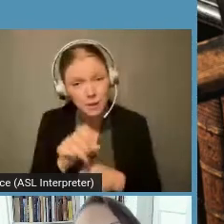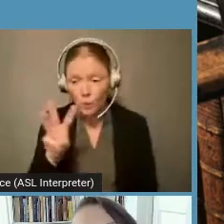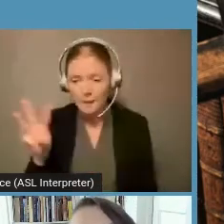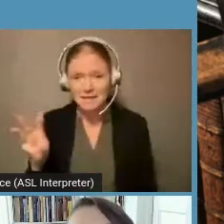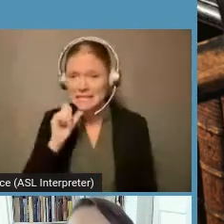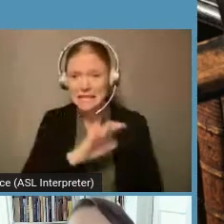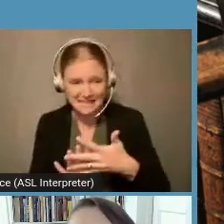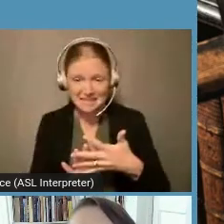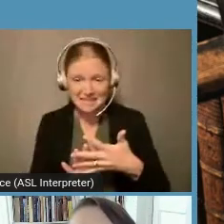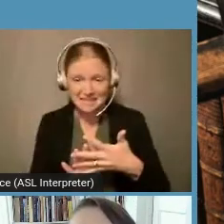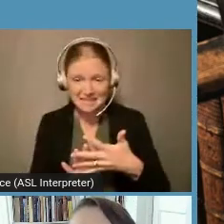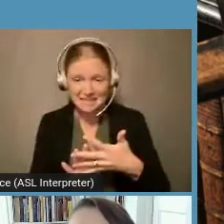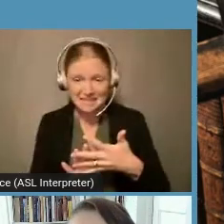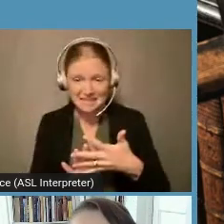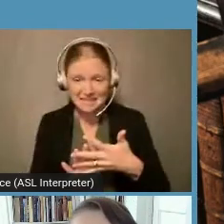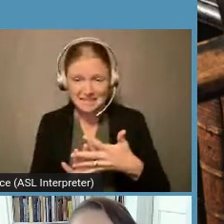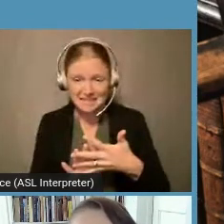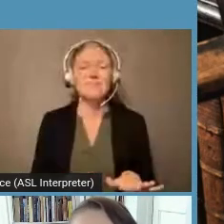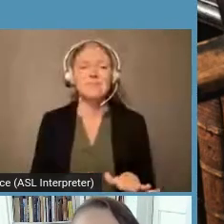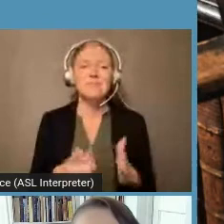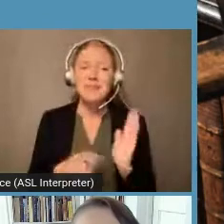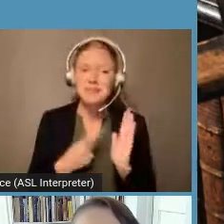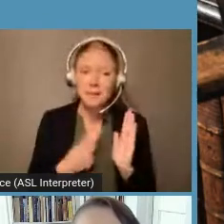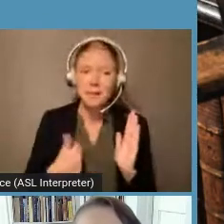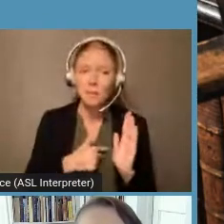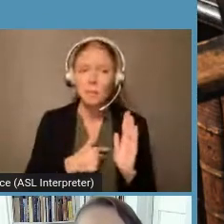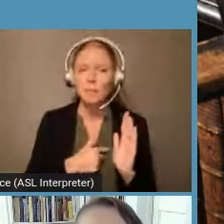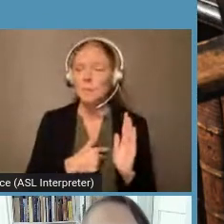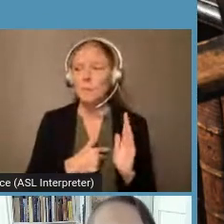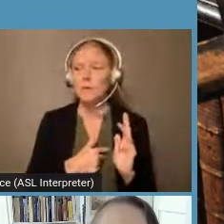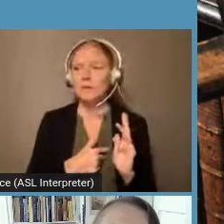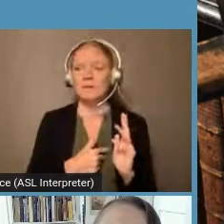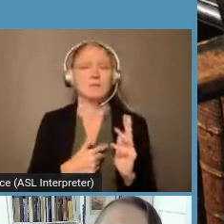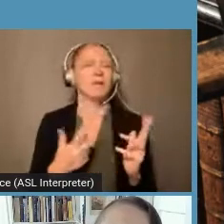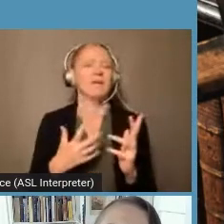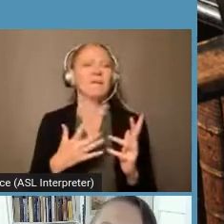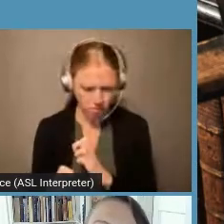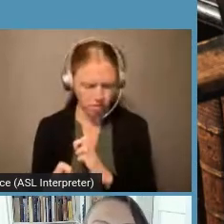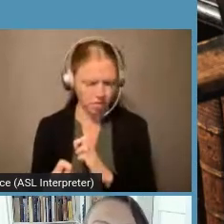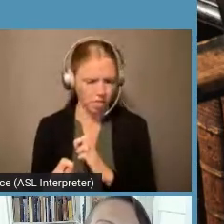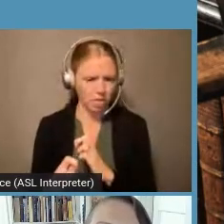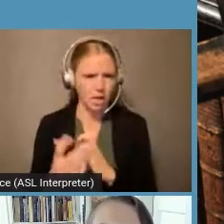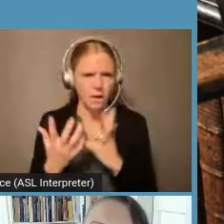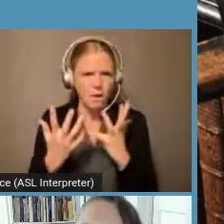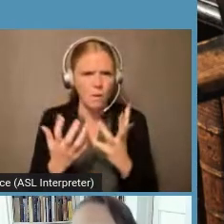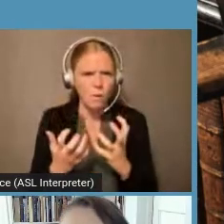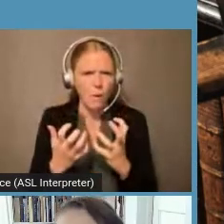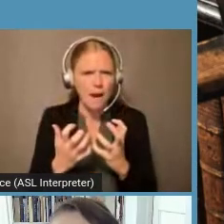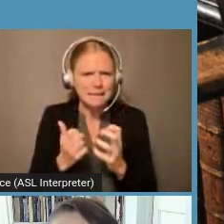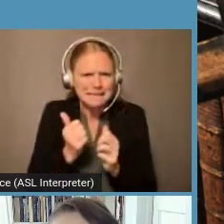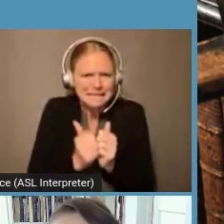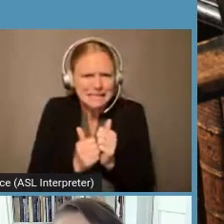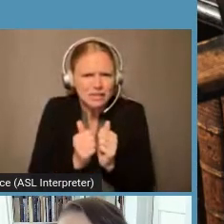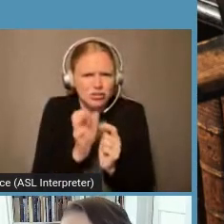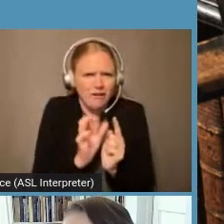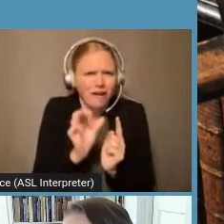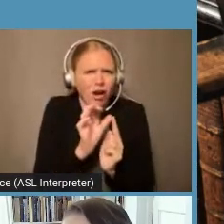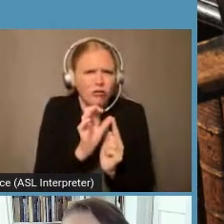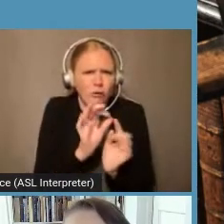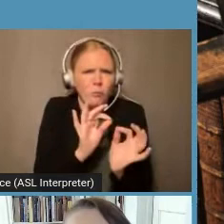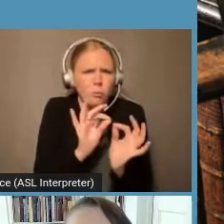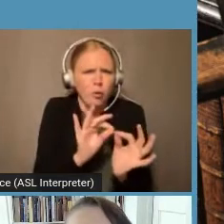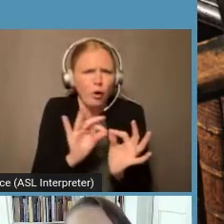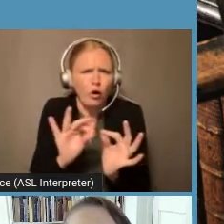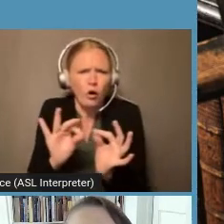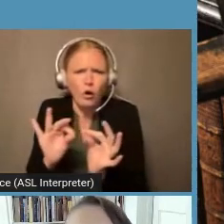get caught up in wanting to make something that is character by character or pixel by pixel perfect